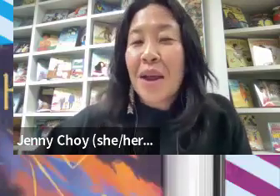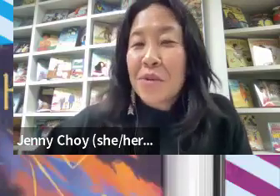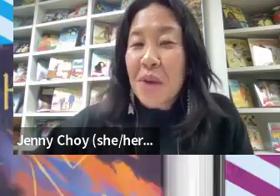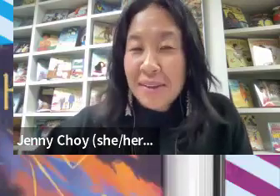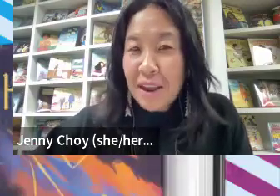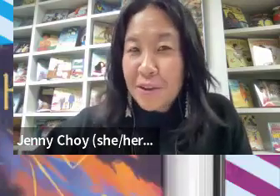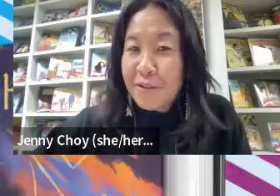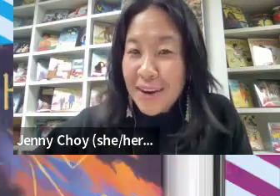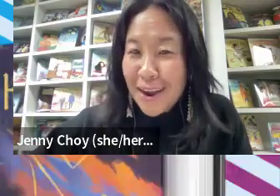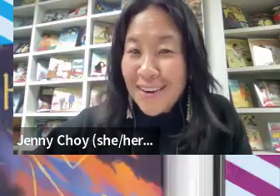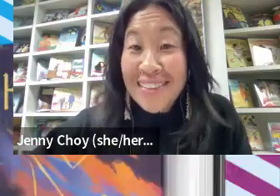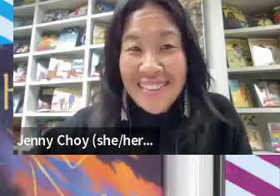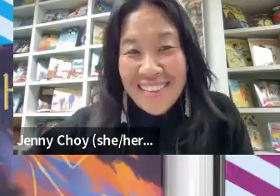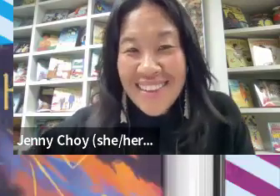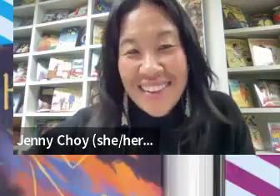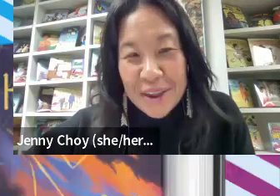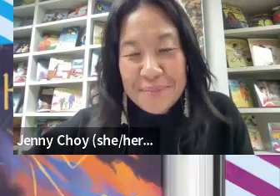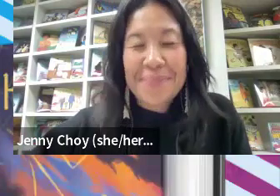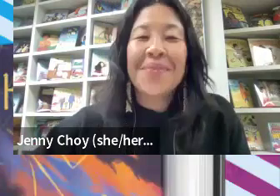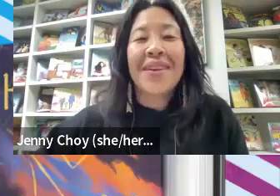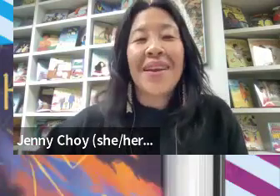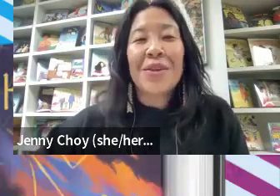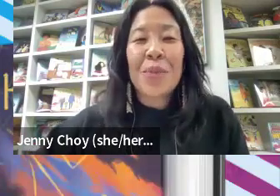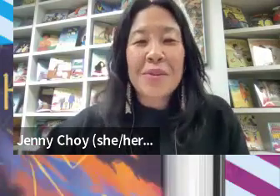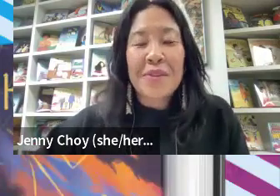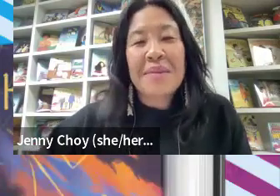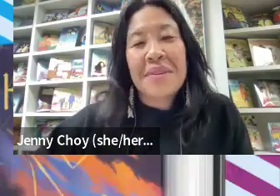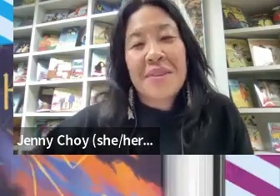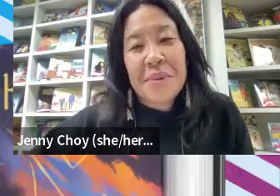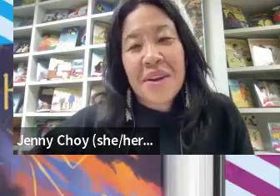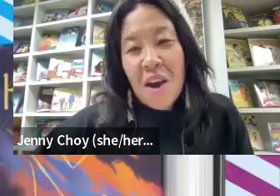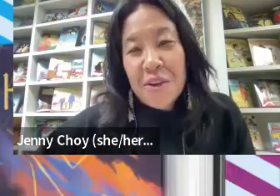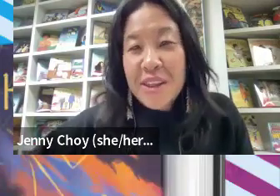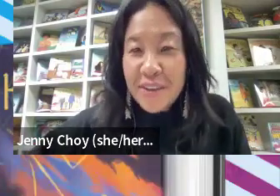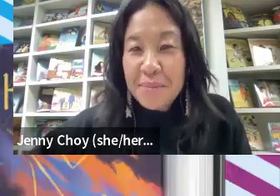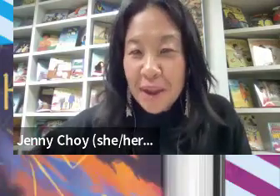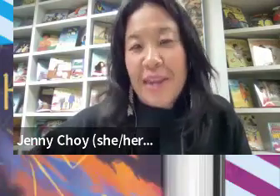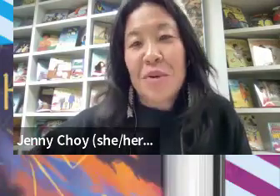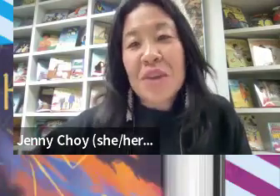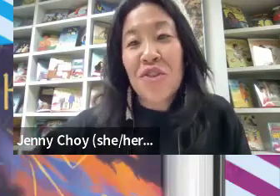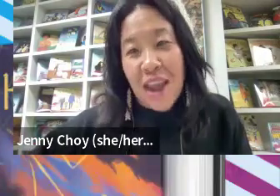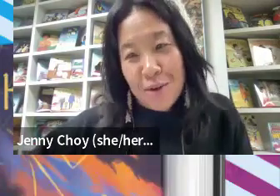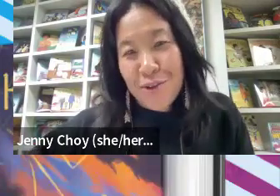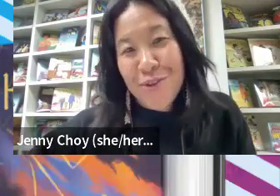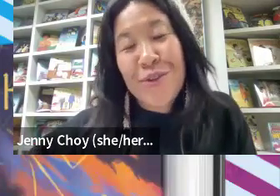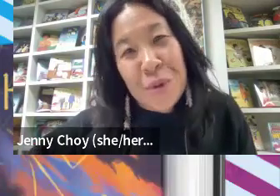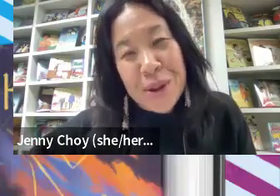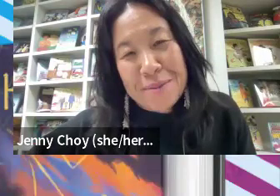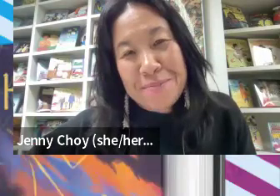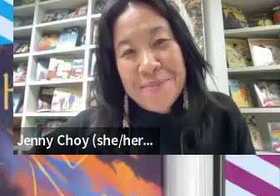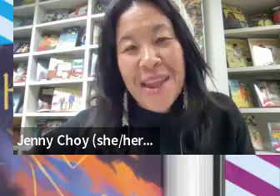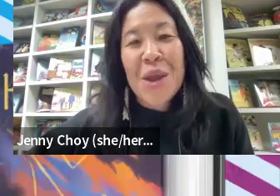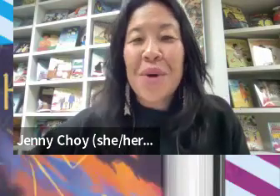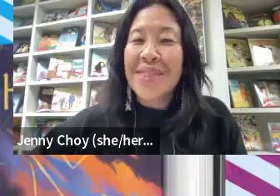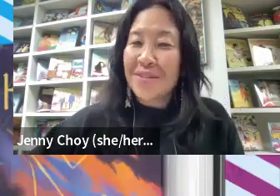siblings will have to reconcile to find out and save the day. Twin Flames is the book author Olivia Abtahi wished she had when she was growing